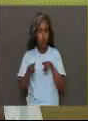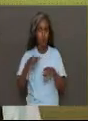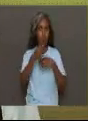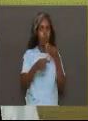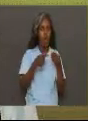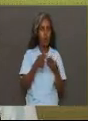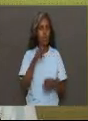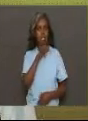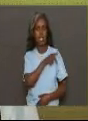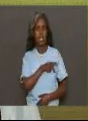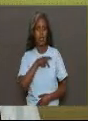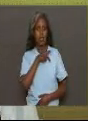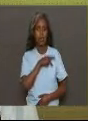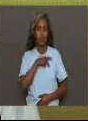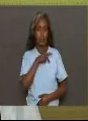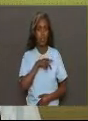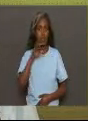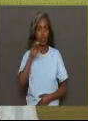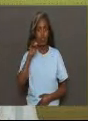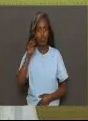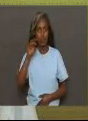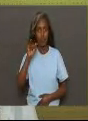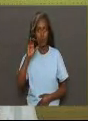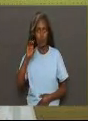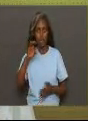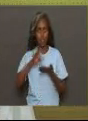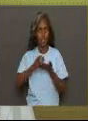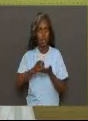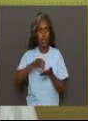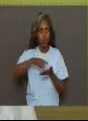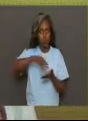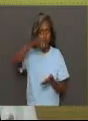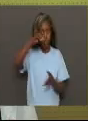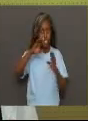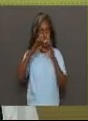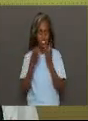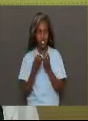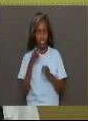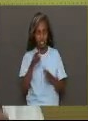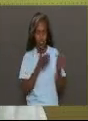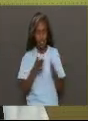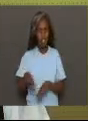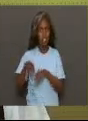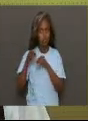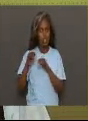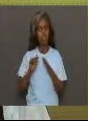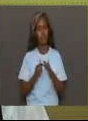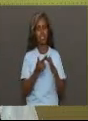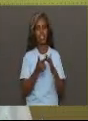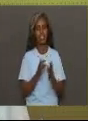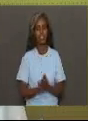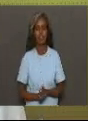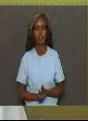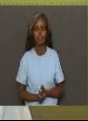the properties of conic sections. Are you ready, students? Let us begin.